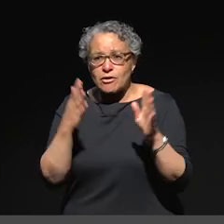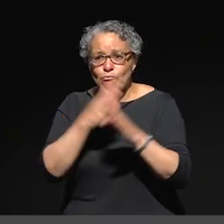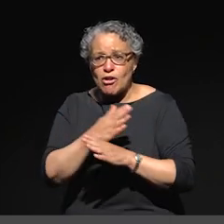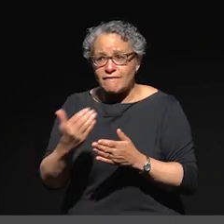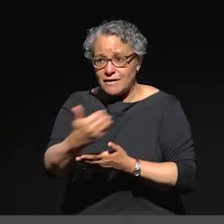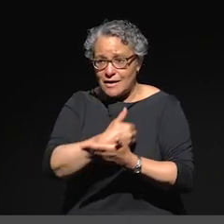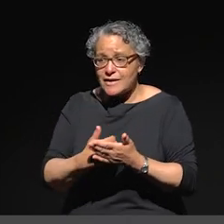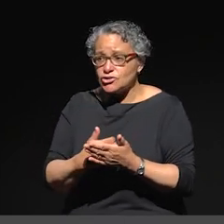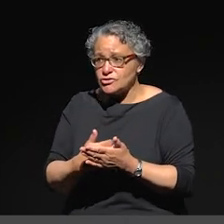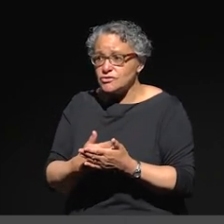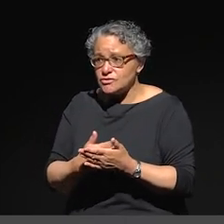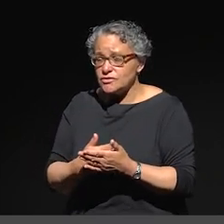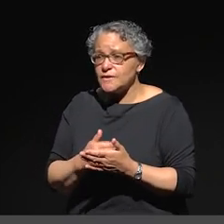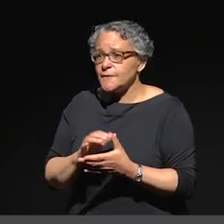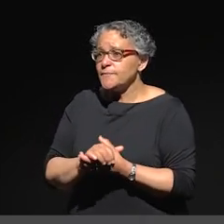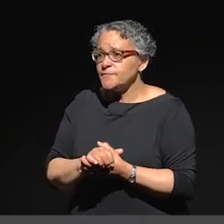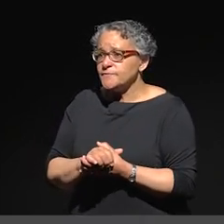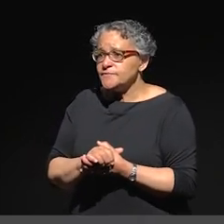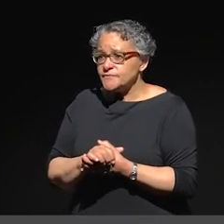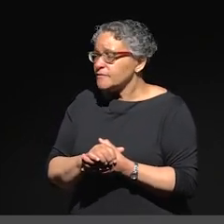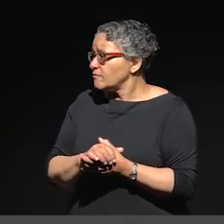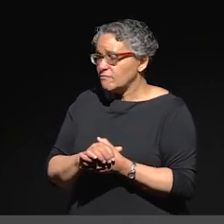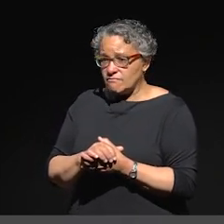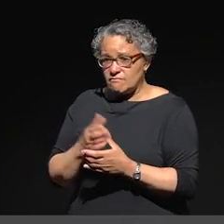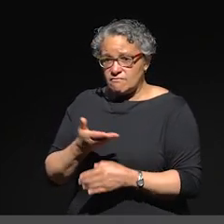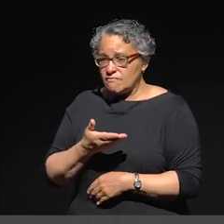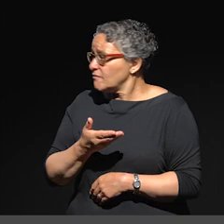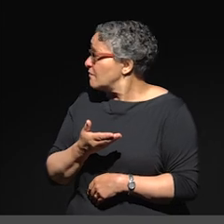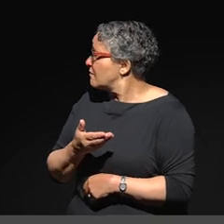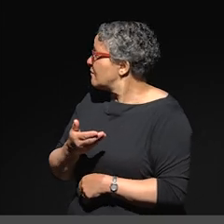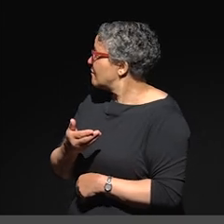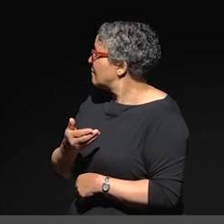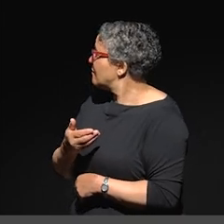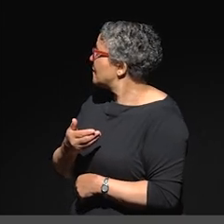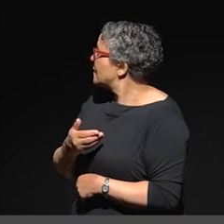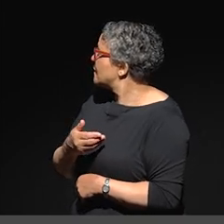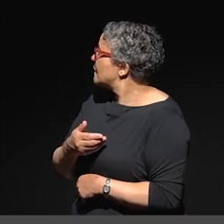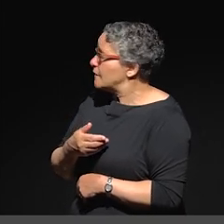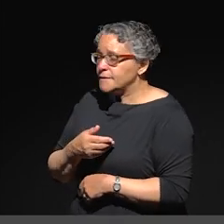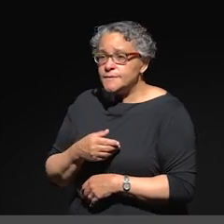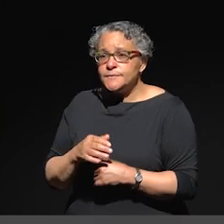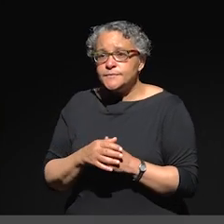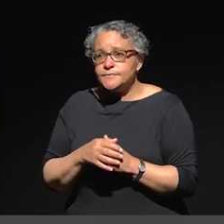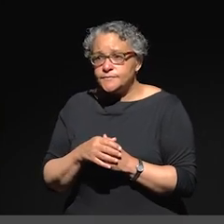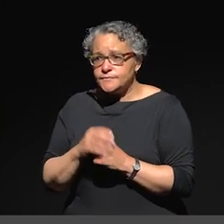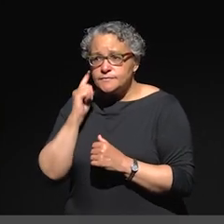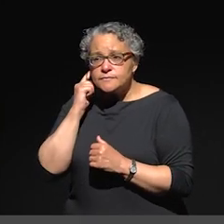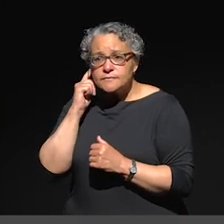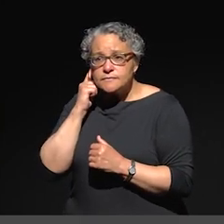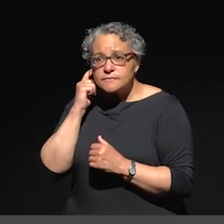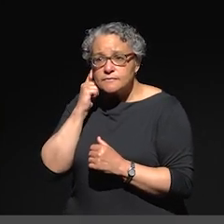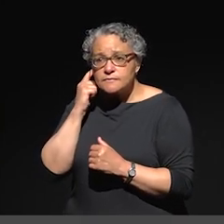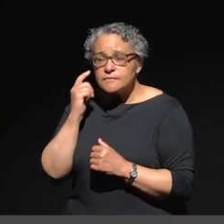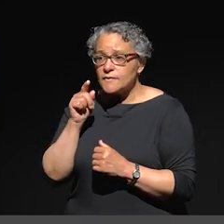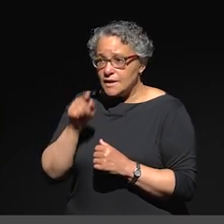more than what they'd expected to get for it. It was just given to Giovanni Francesco Penny, which was one of Raphael's assistants. And it is now